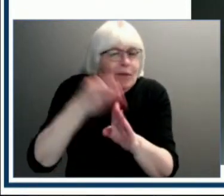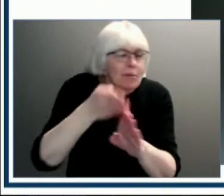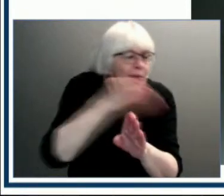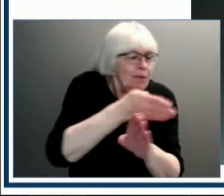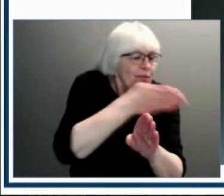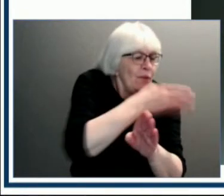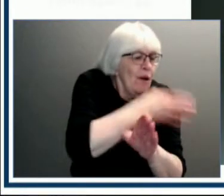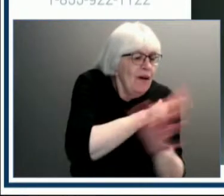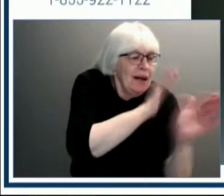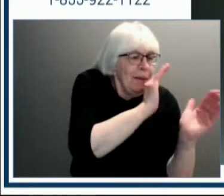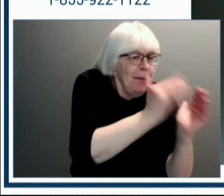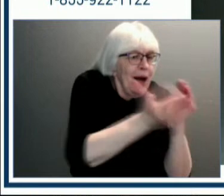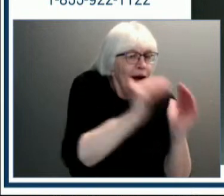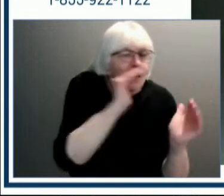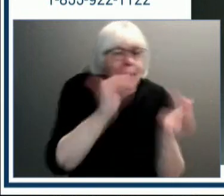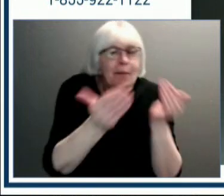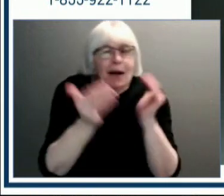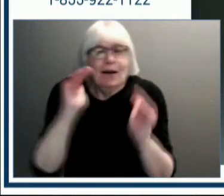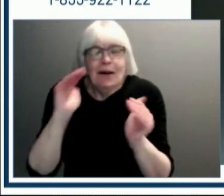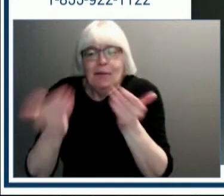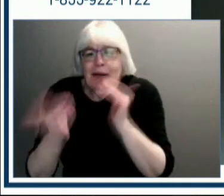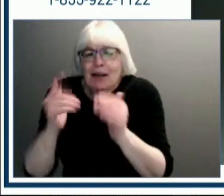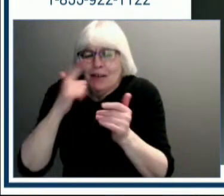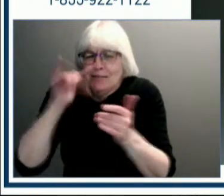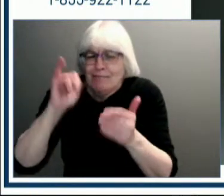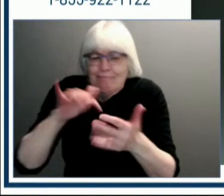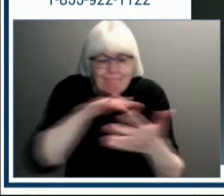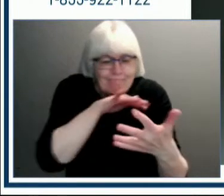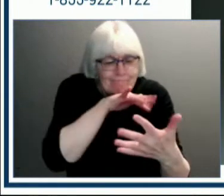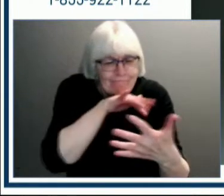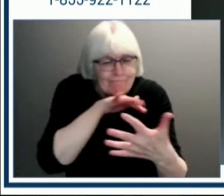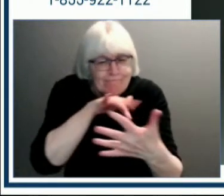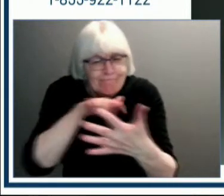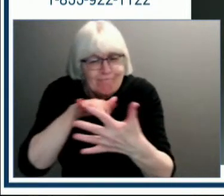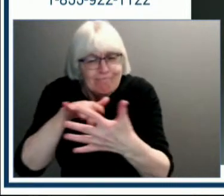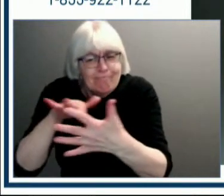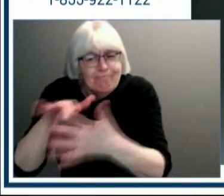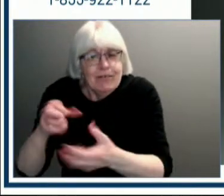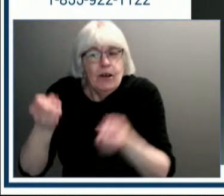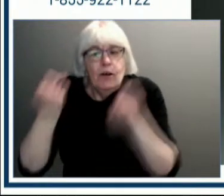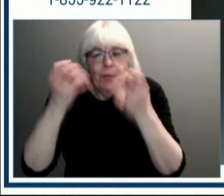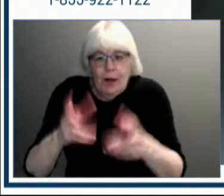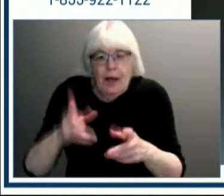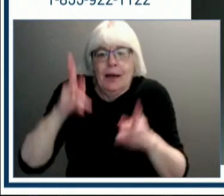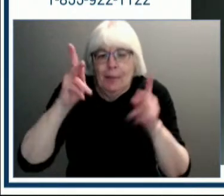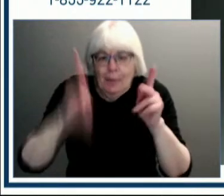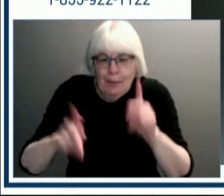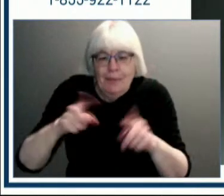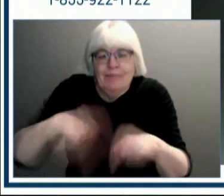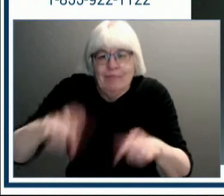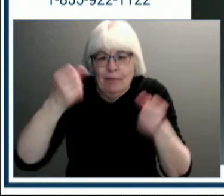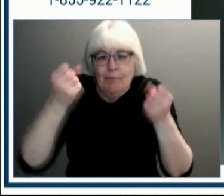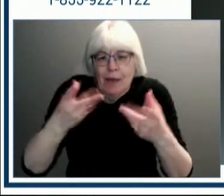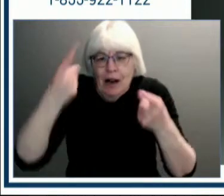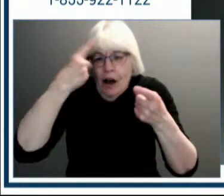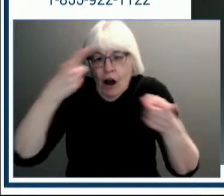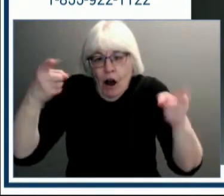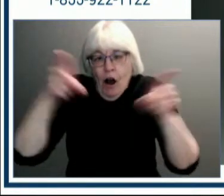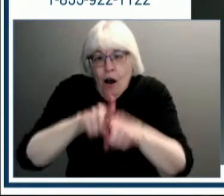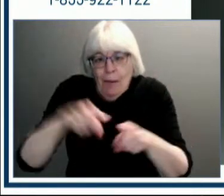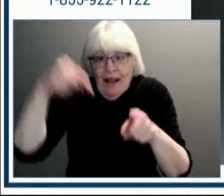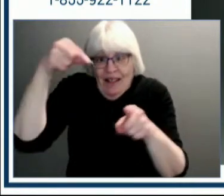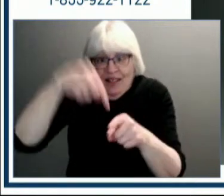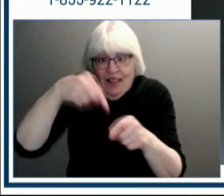is behaving, that many people are on the same page that, the Omicron will be the path out of